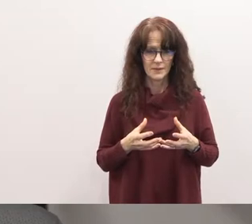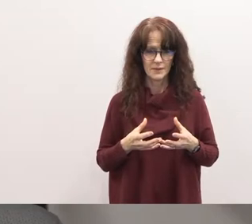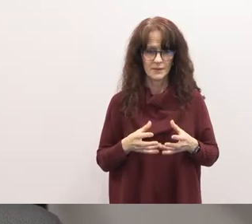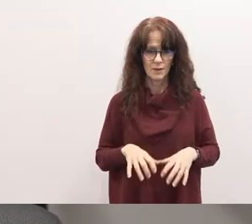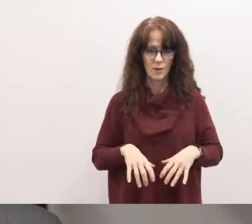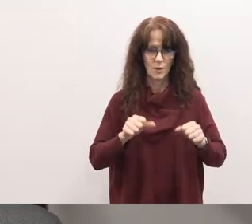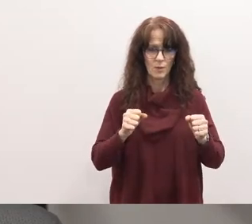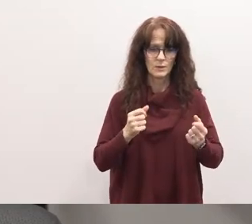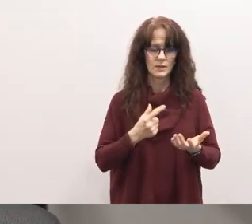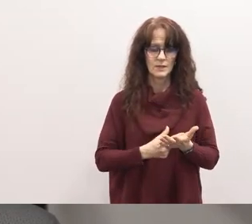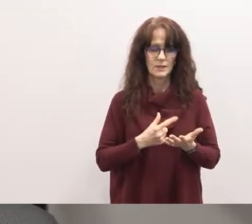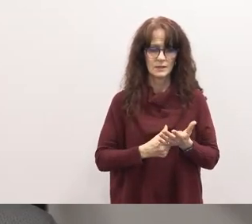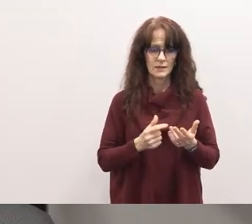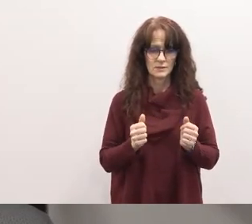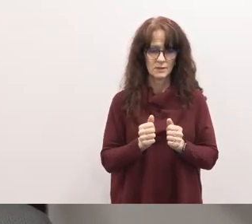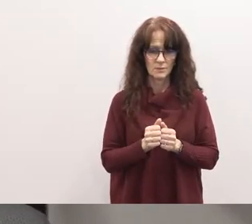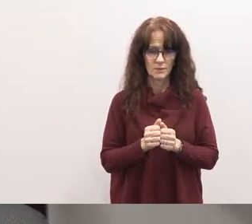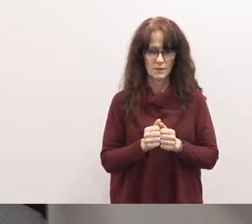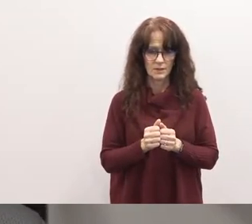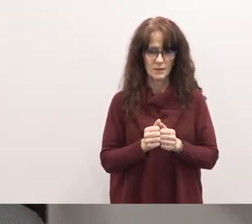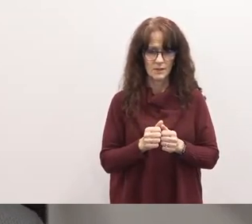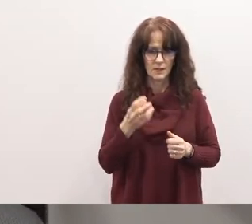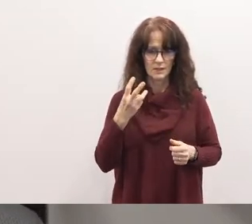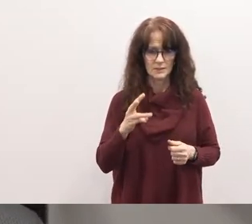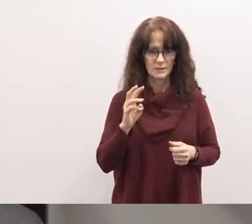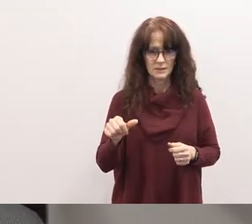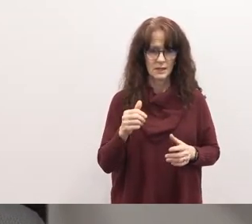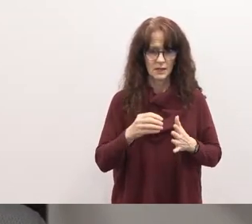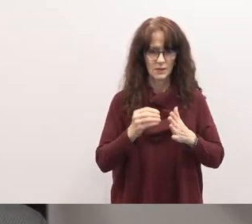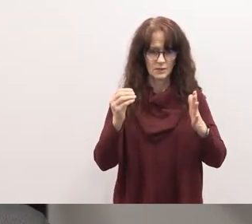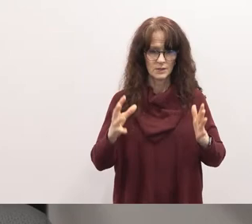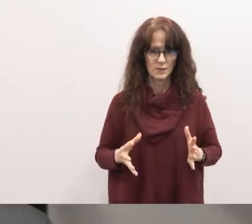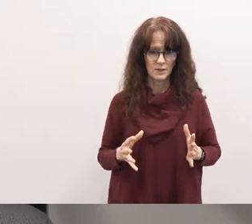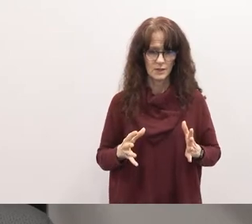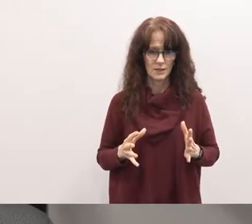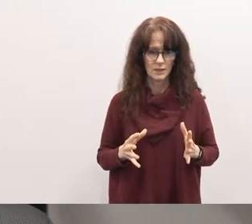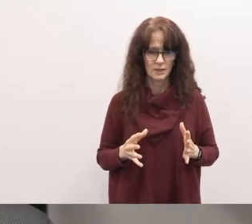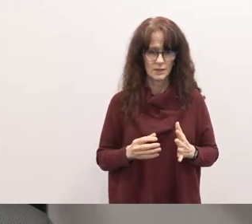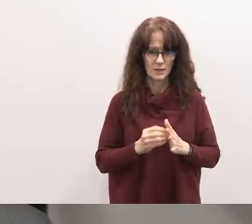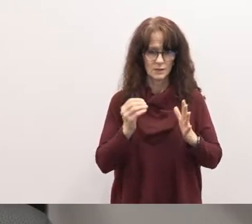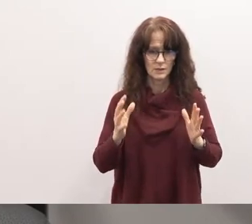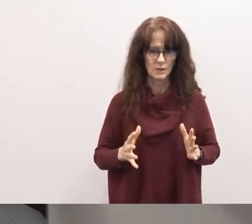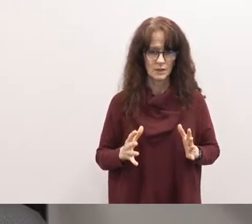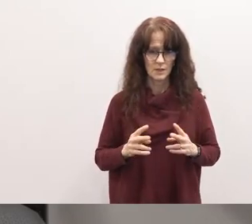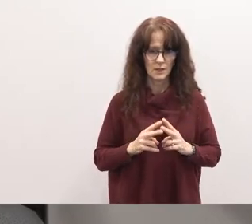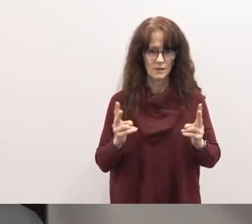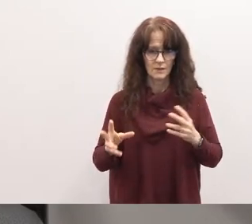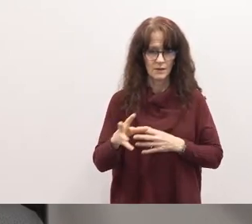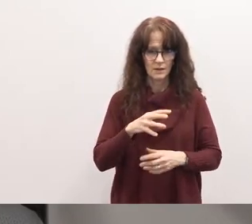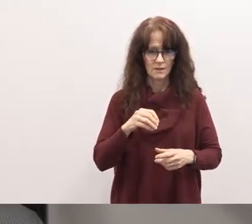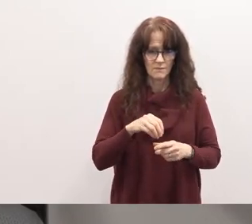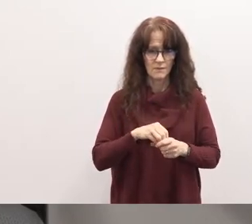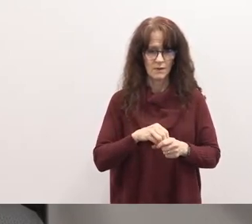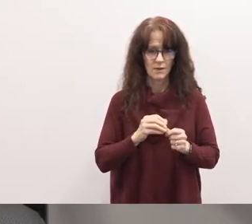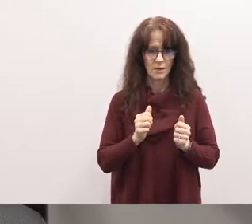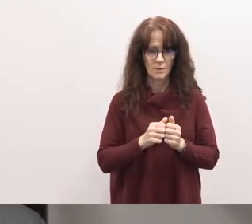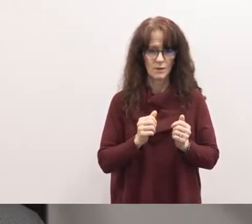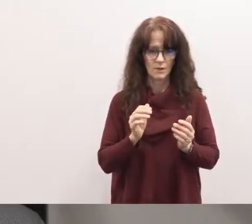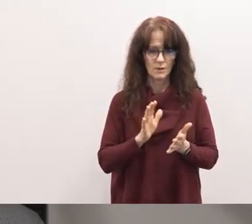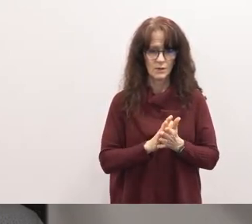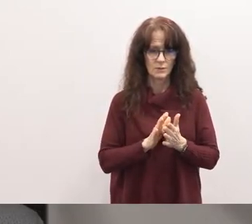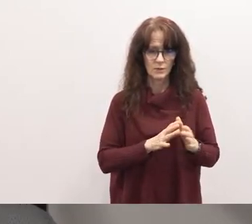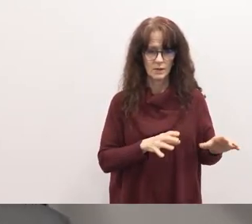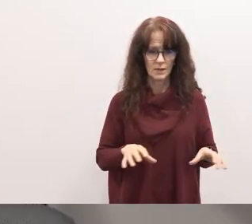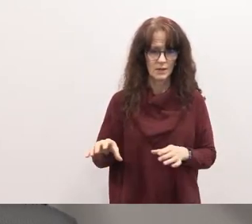hold a discussion with around 16 other students, students who are very involved with our school